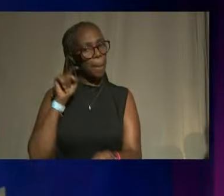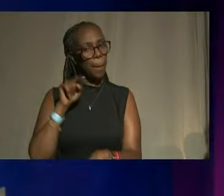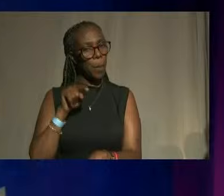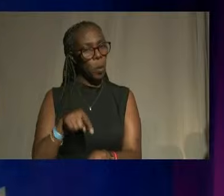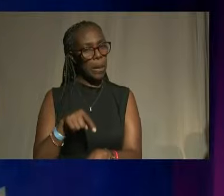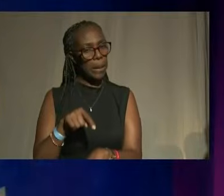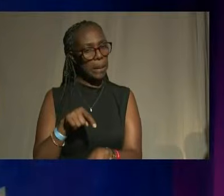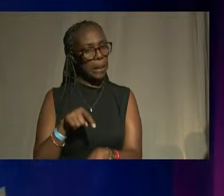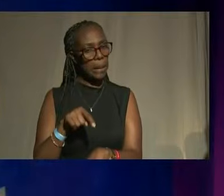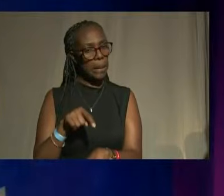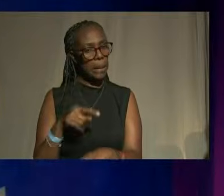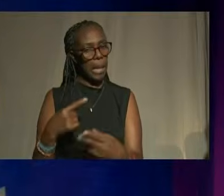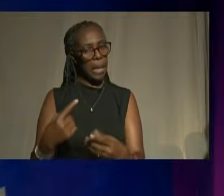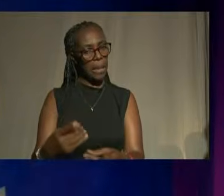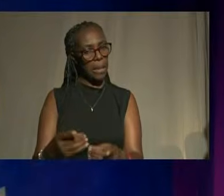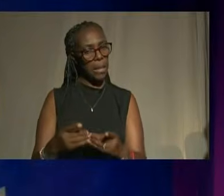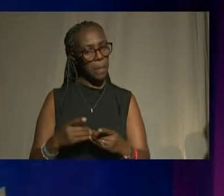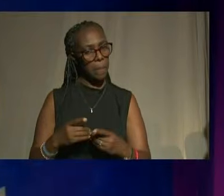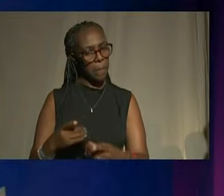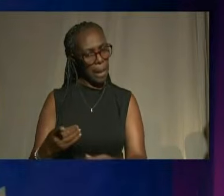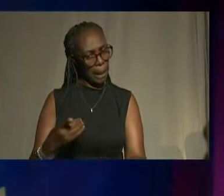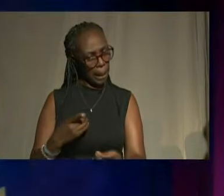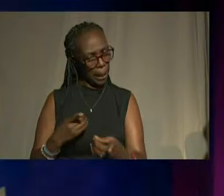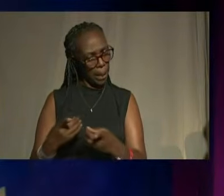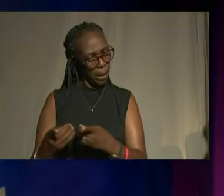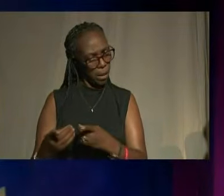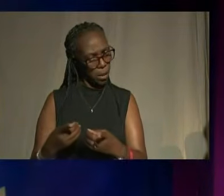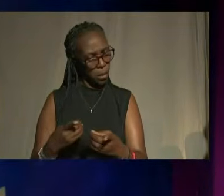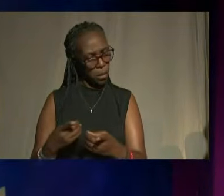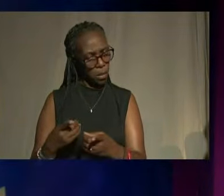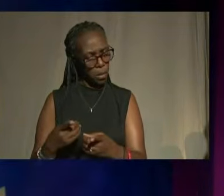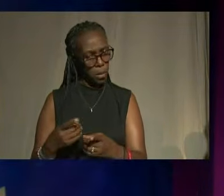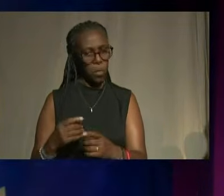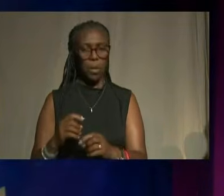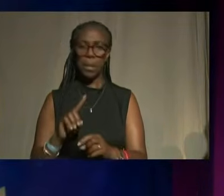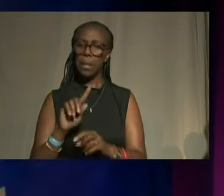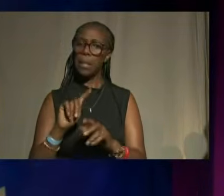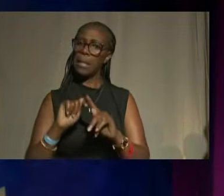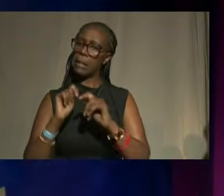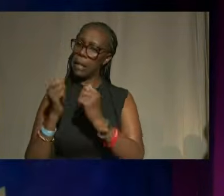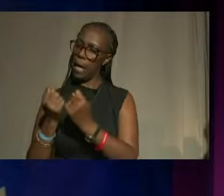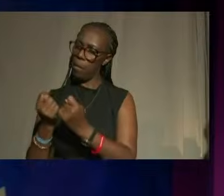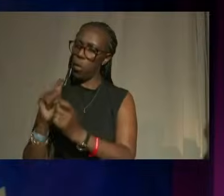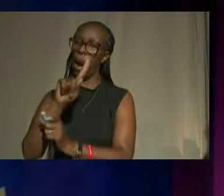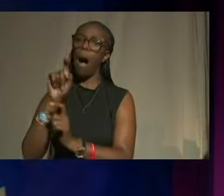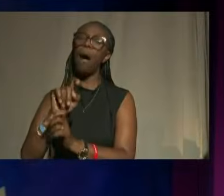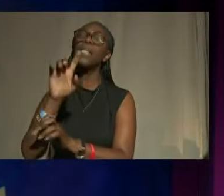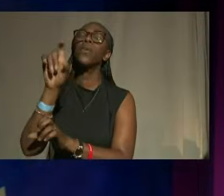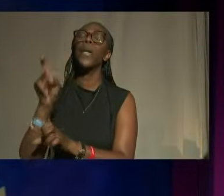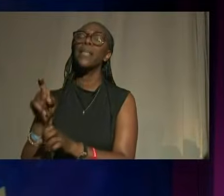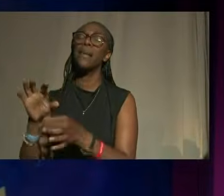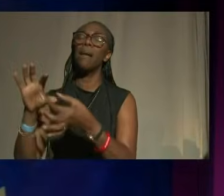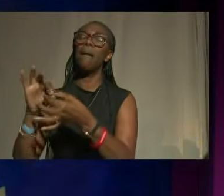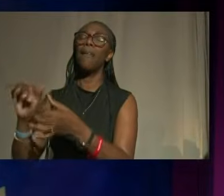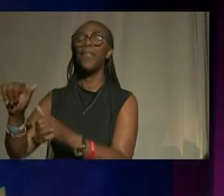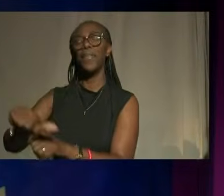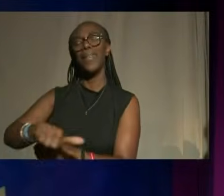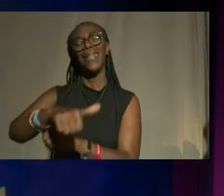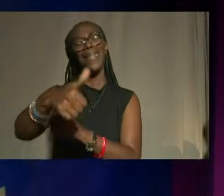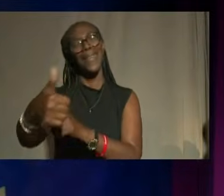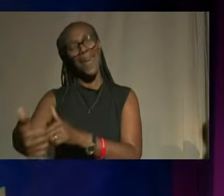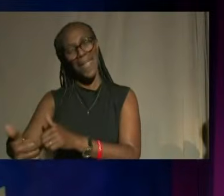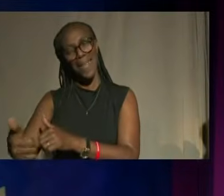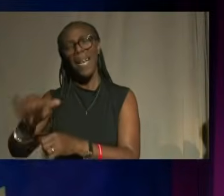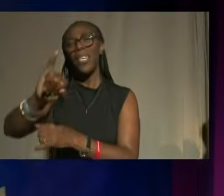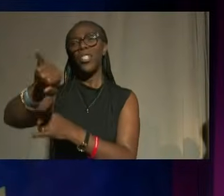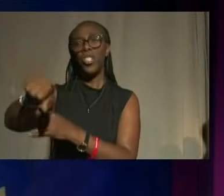debate where we allow the teams to ask a question of the other, yeah? So we're going to start with Team JLP posing